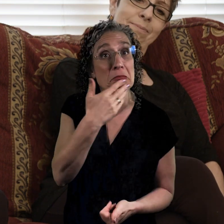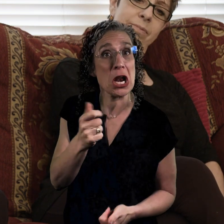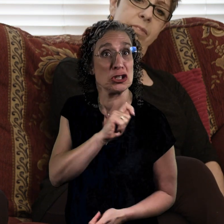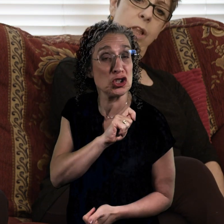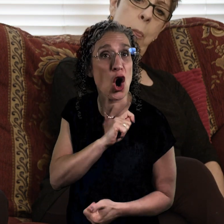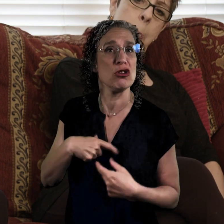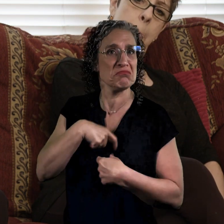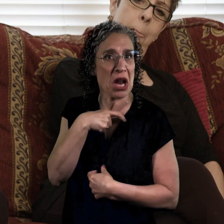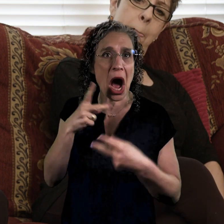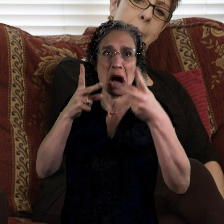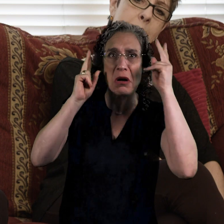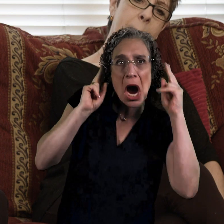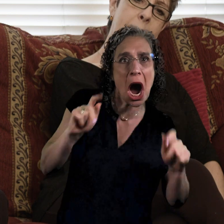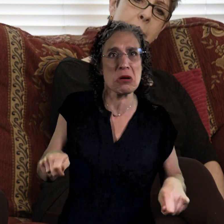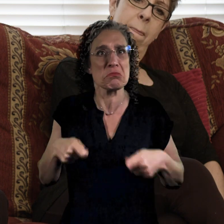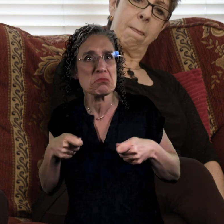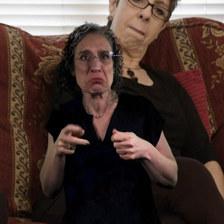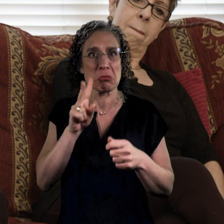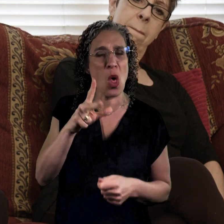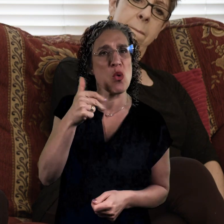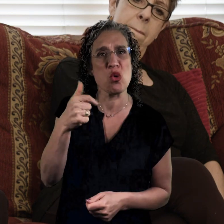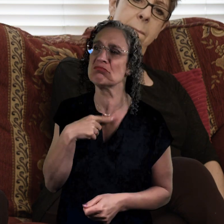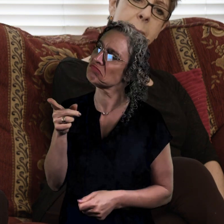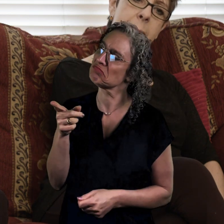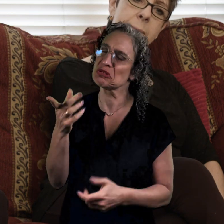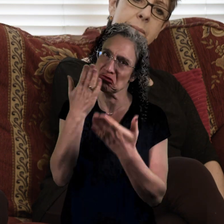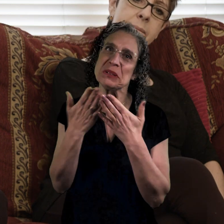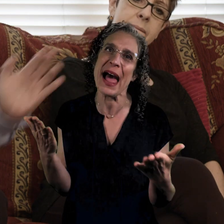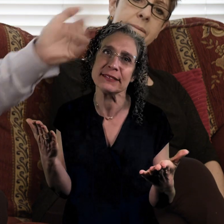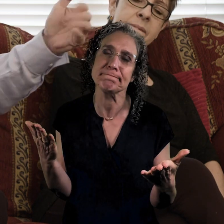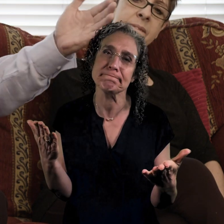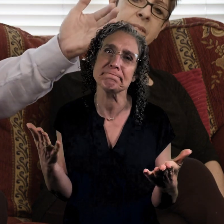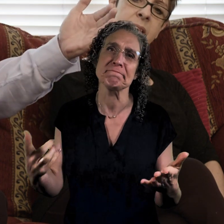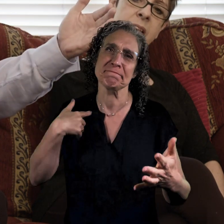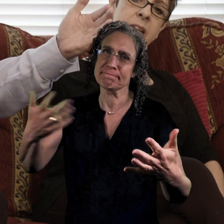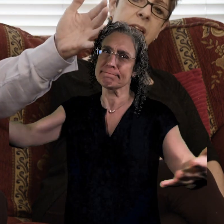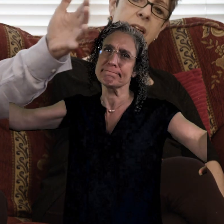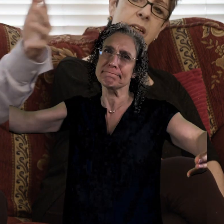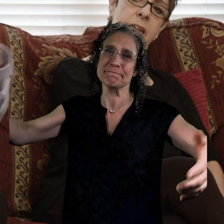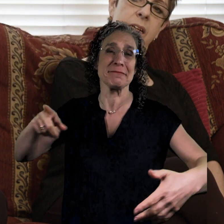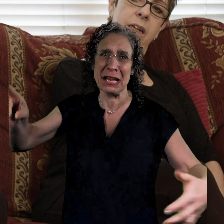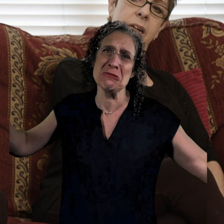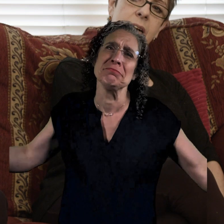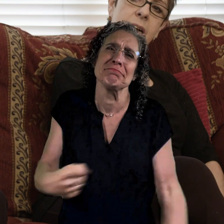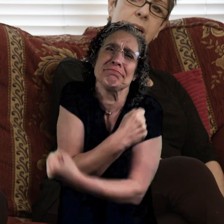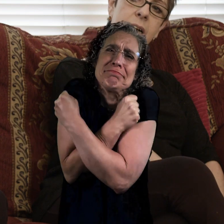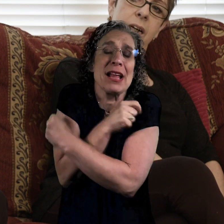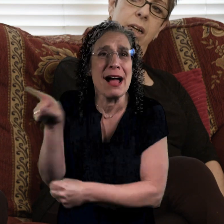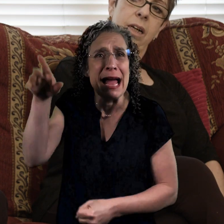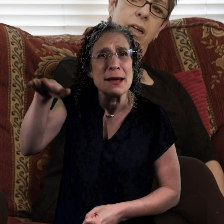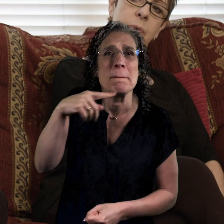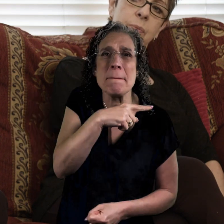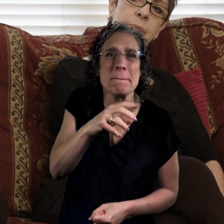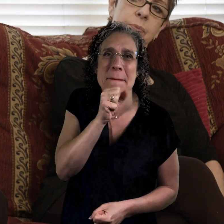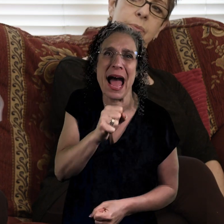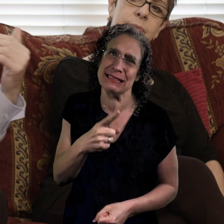shirt, tie, suit, polished shoes and a haircut. That's respect. So I just got up and come here. He walked over, put his arms around me, whispered thank